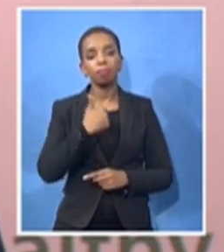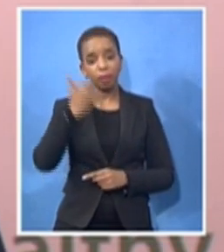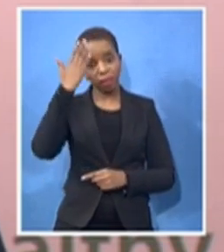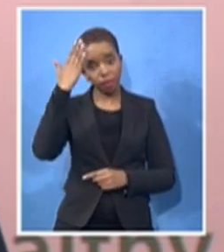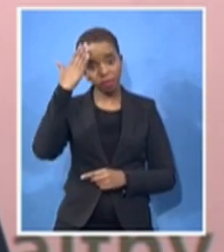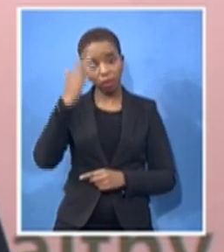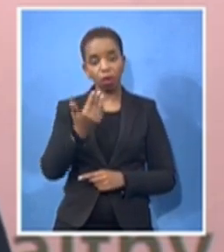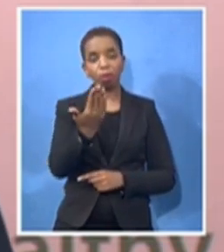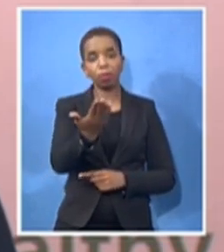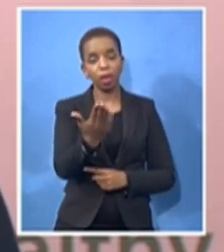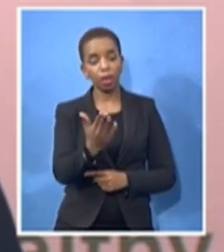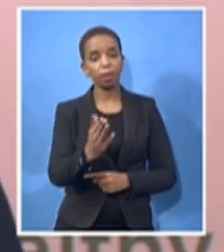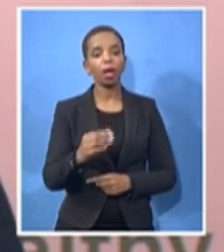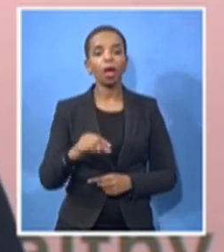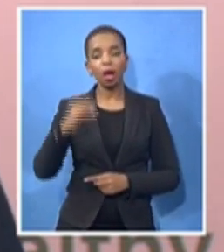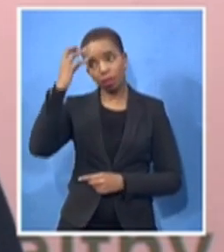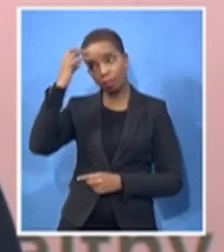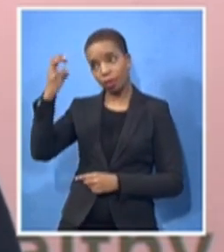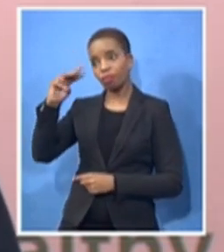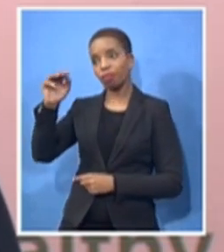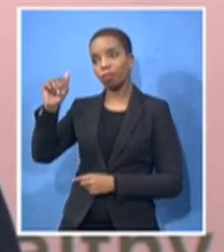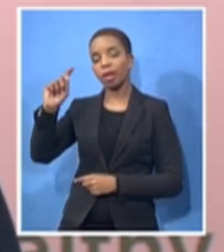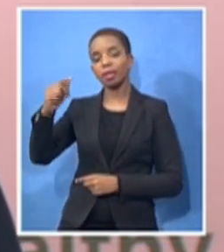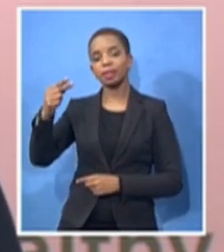a concern that